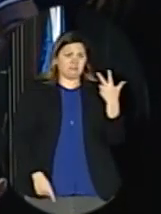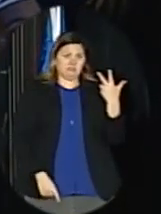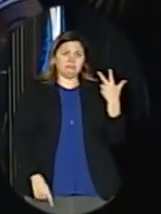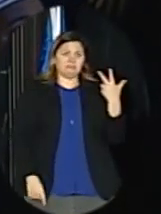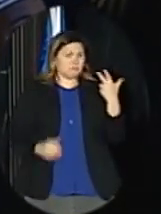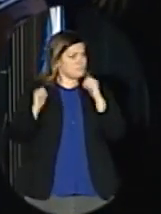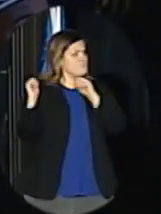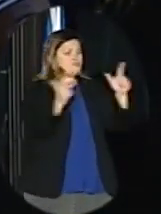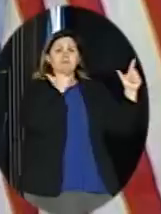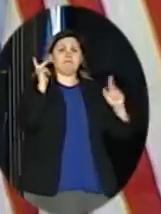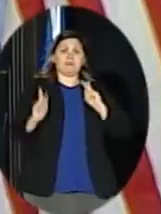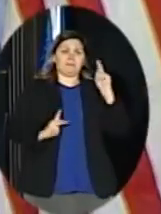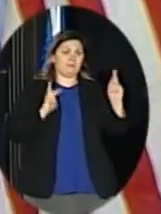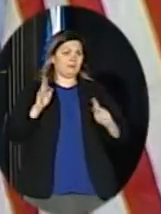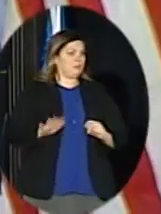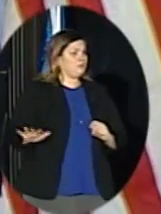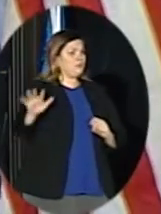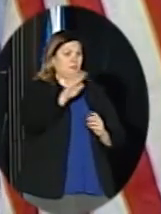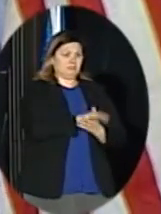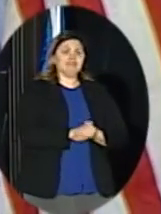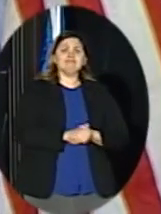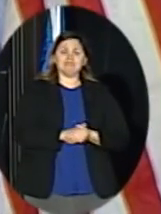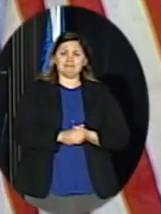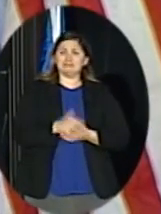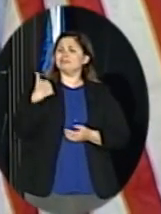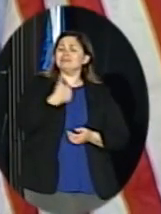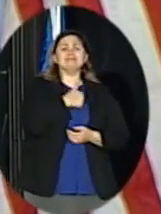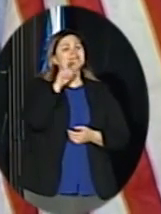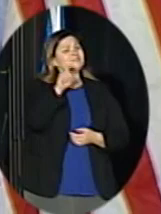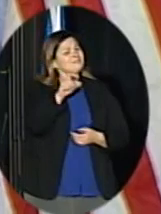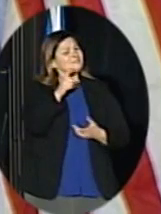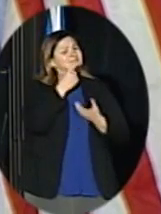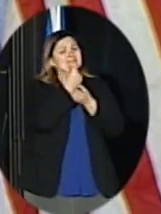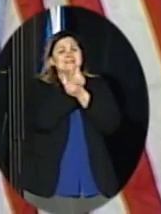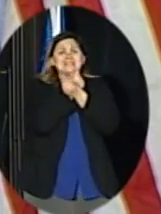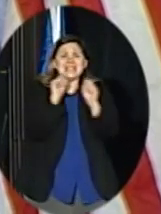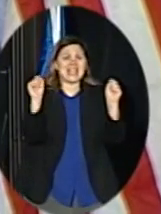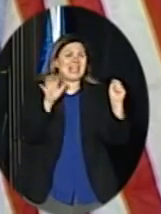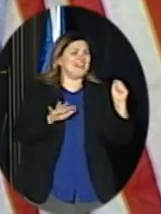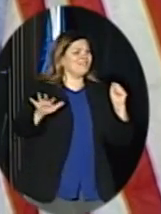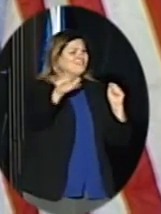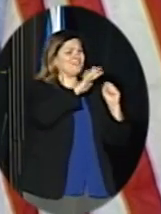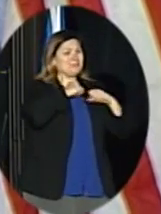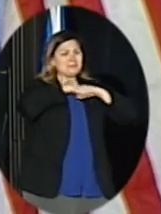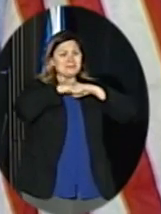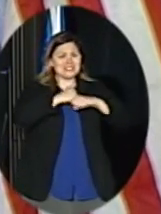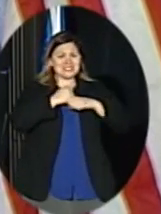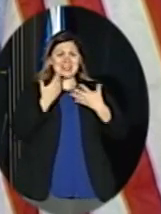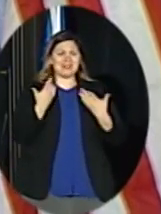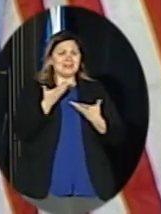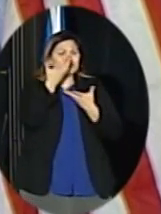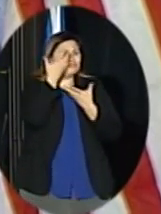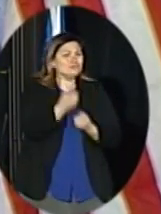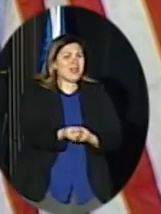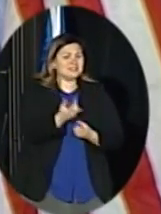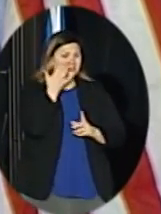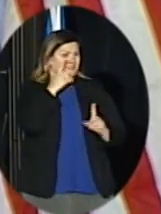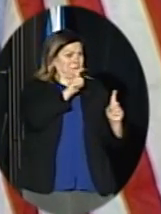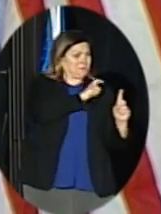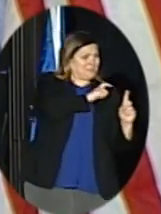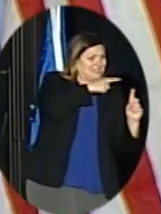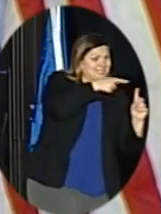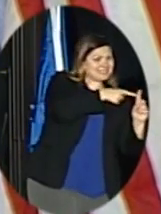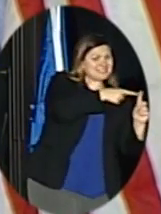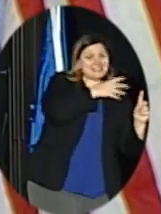To keep our community safe, we will protect and strengthen the sacred trust between our police and our neighbors,